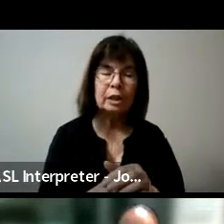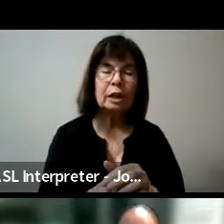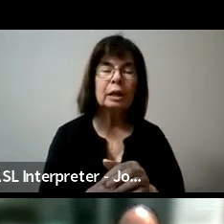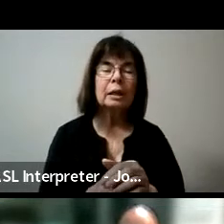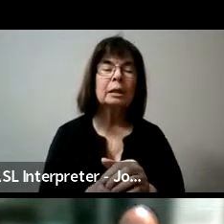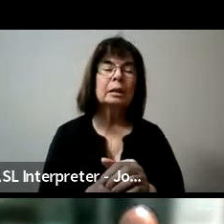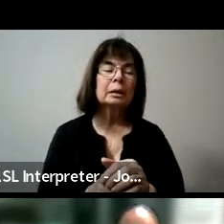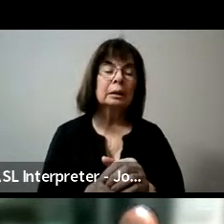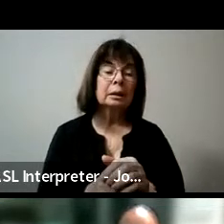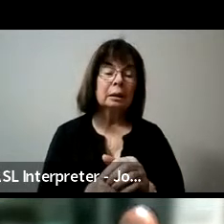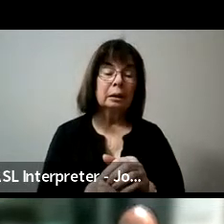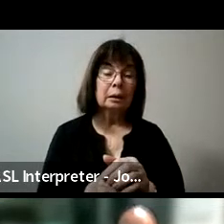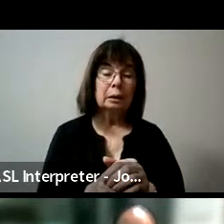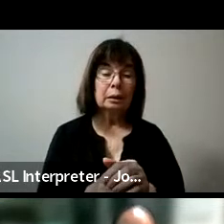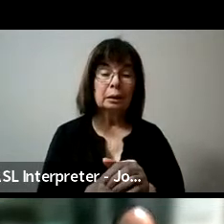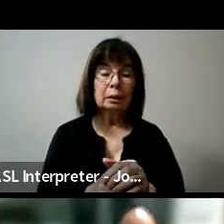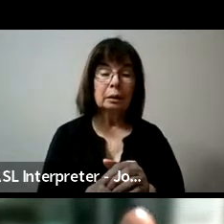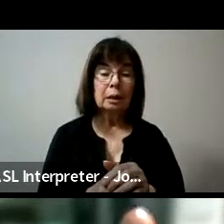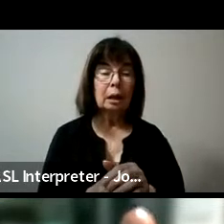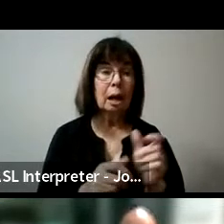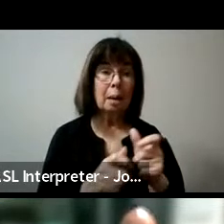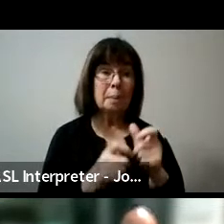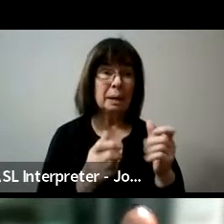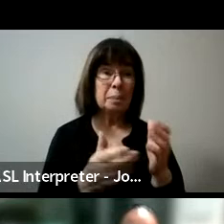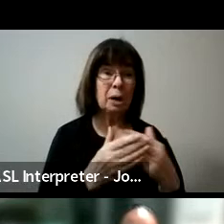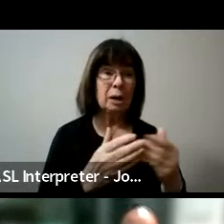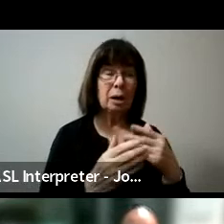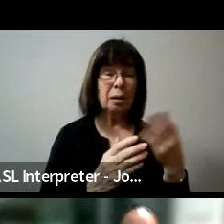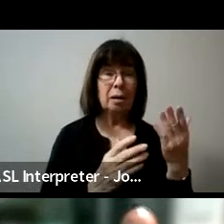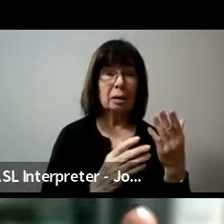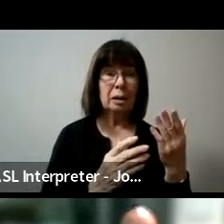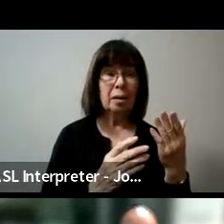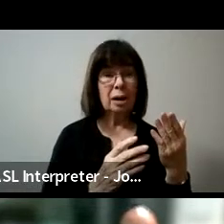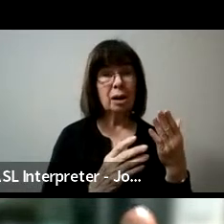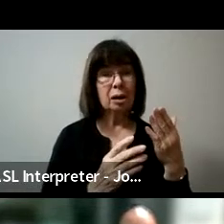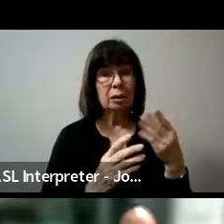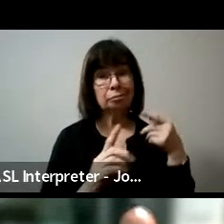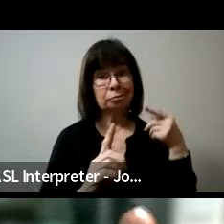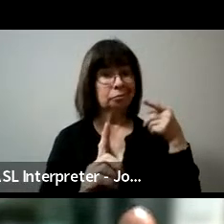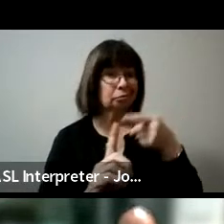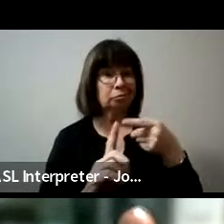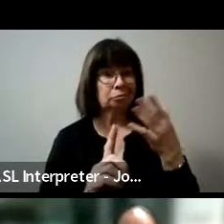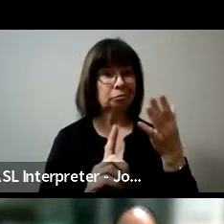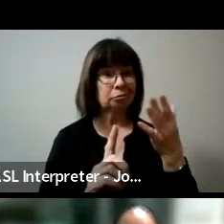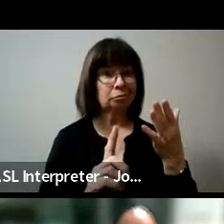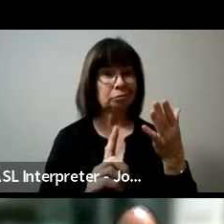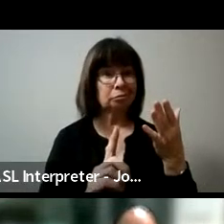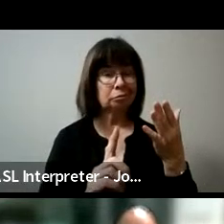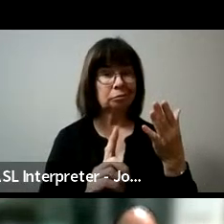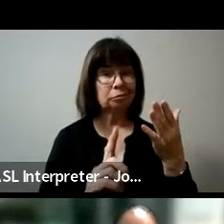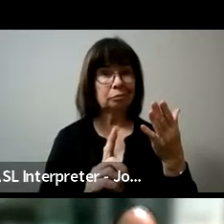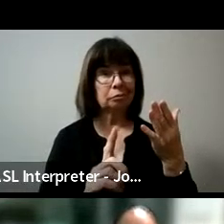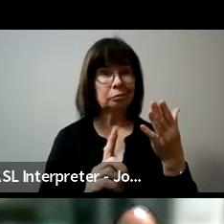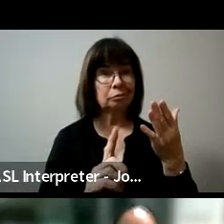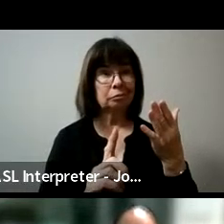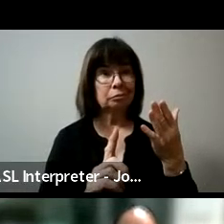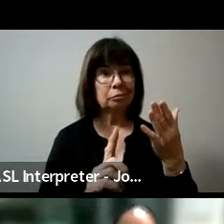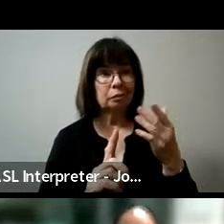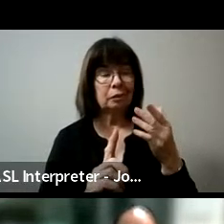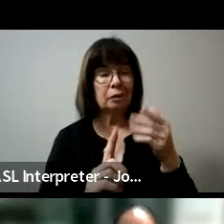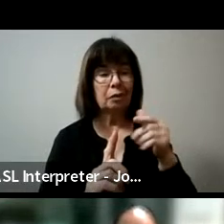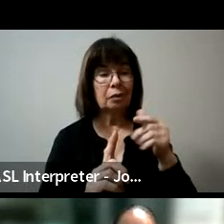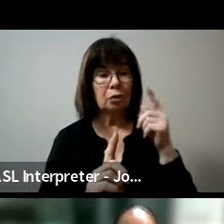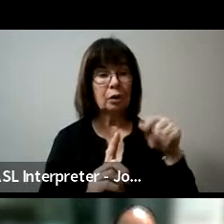word. And a big part of our target populations for those outreach